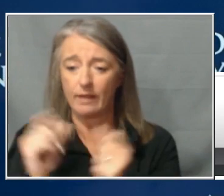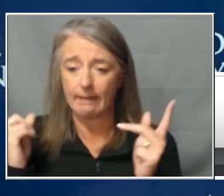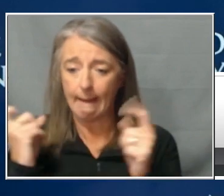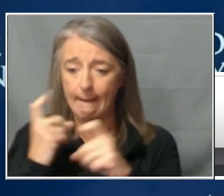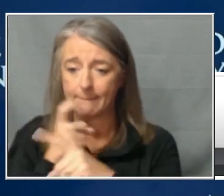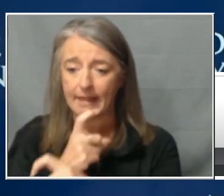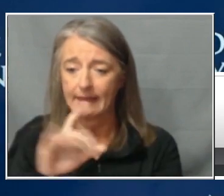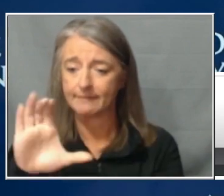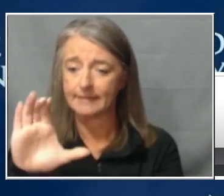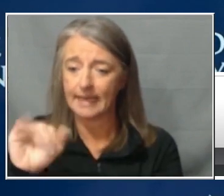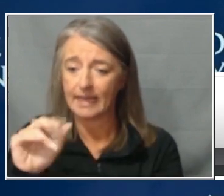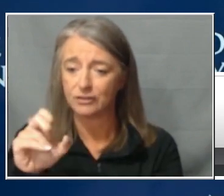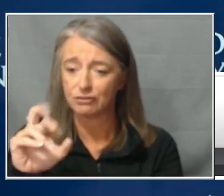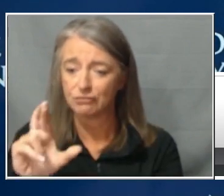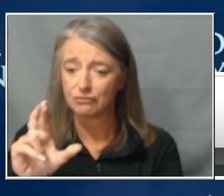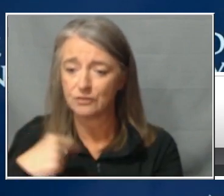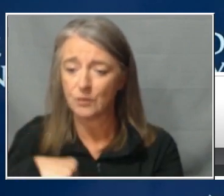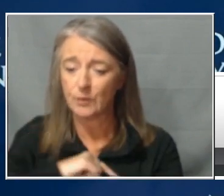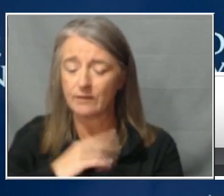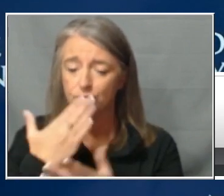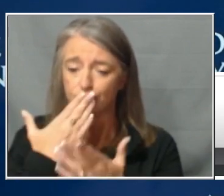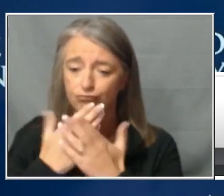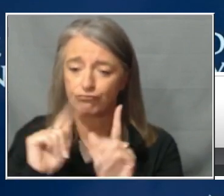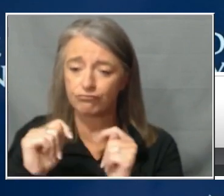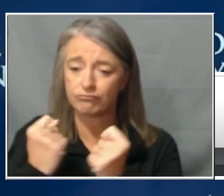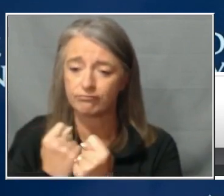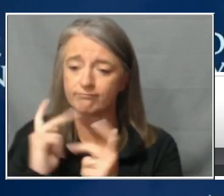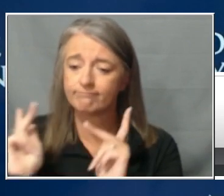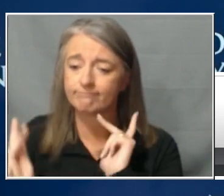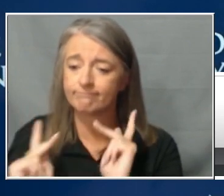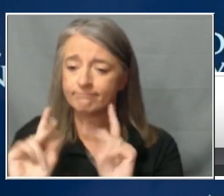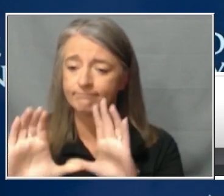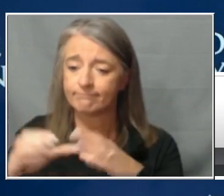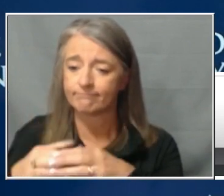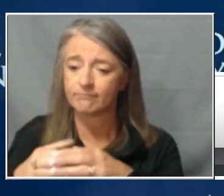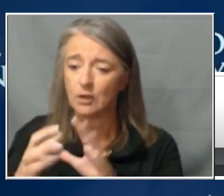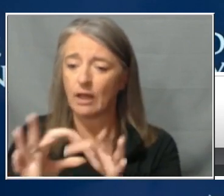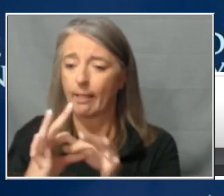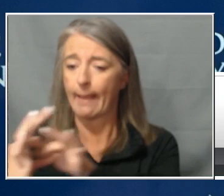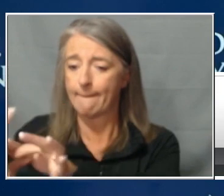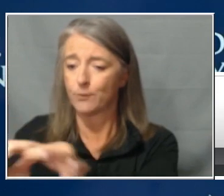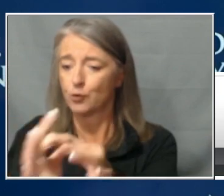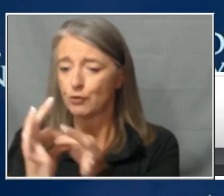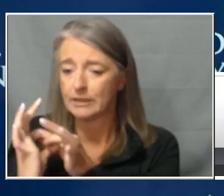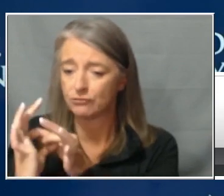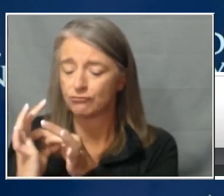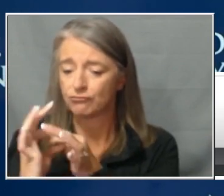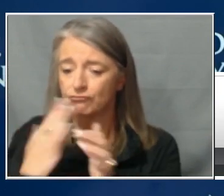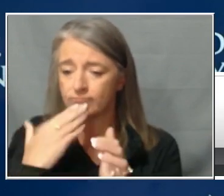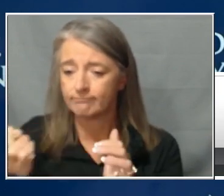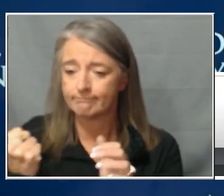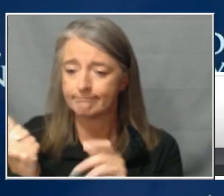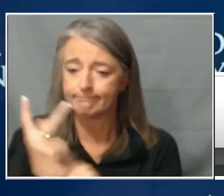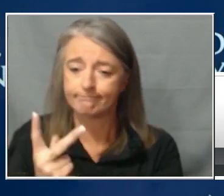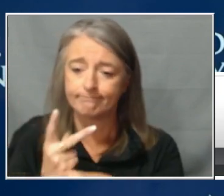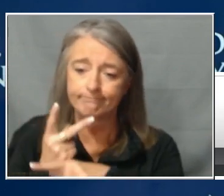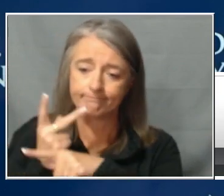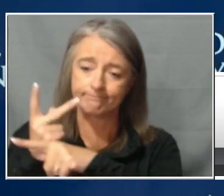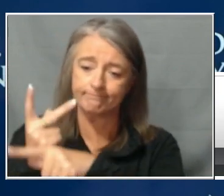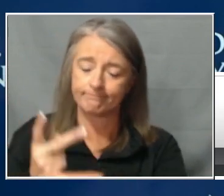cancers. We have a great team of people here, and we collaborate to try and get the best care possible to try